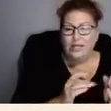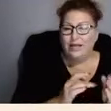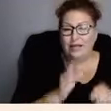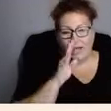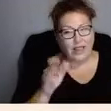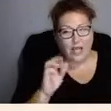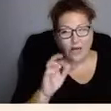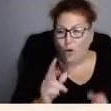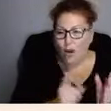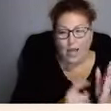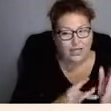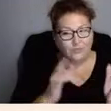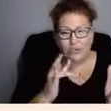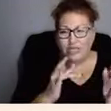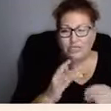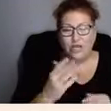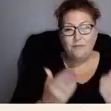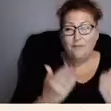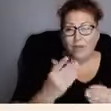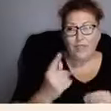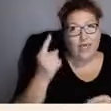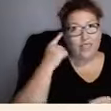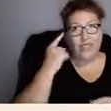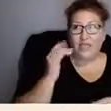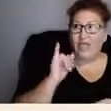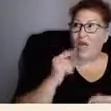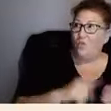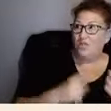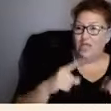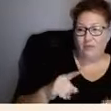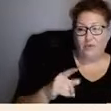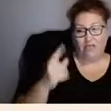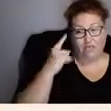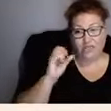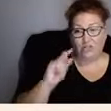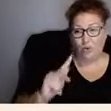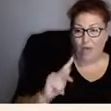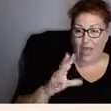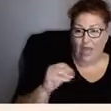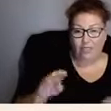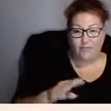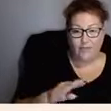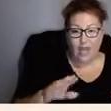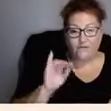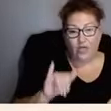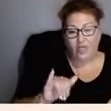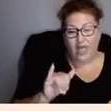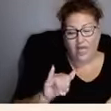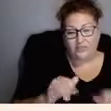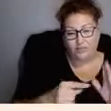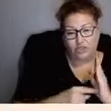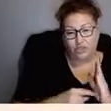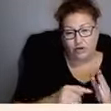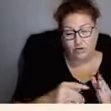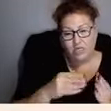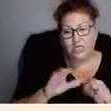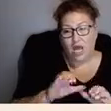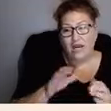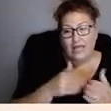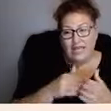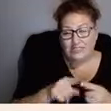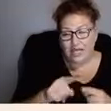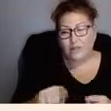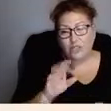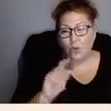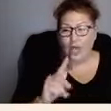they're tricked into thinking that what's happening to them is okay and the behavior that's being perpetrated against them is okay. Sometimes they don't